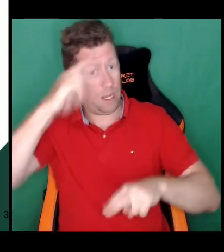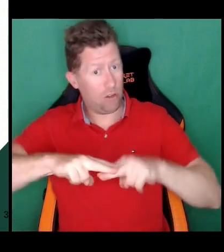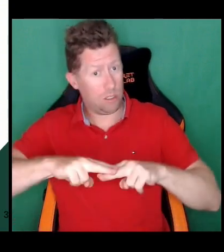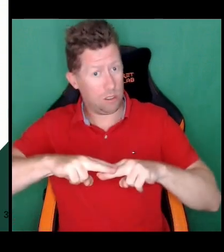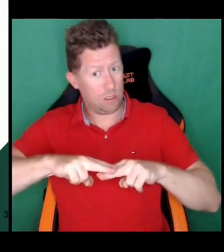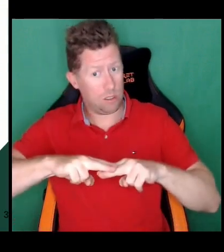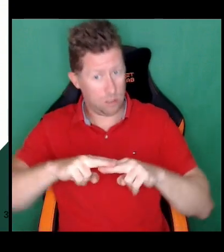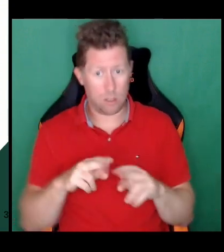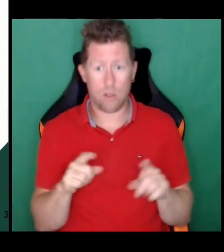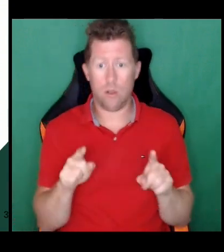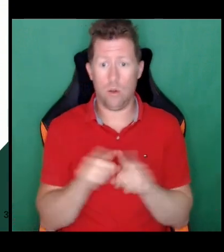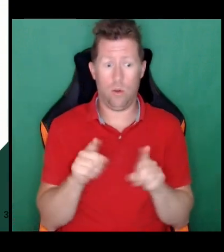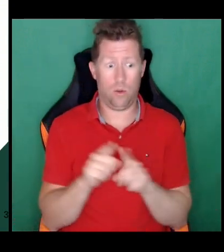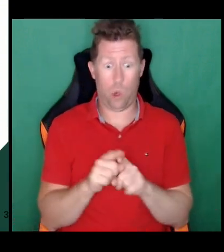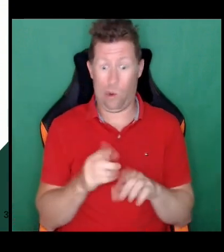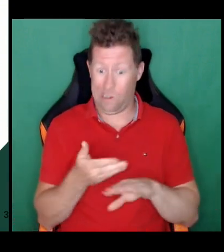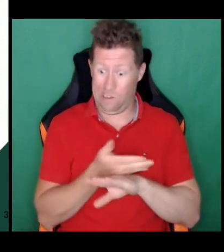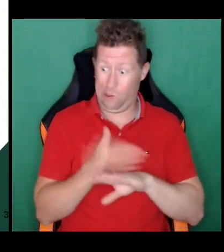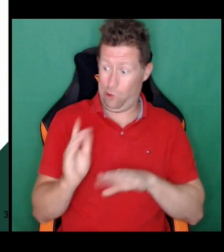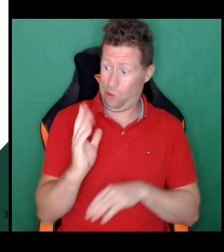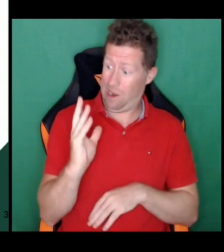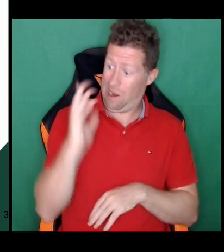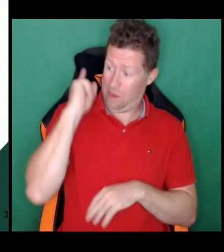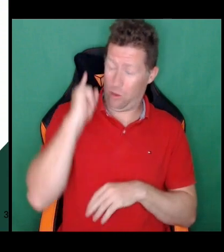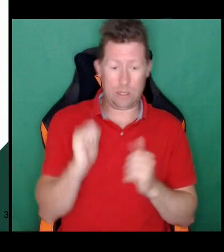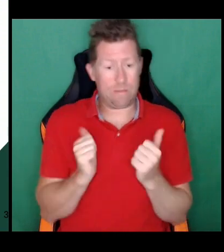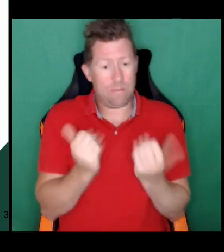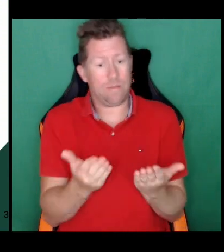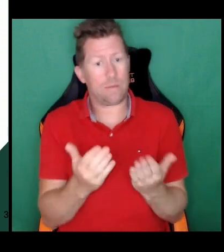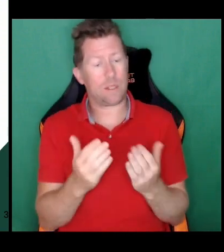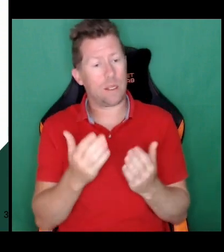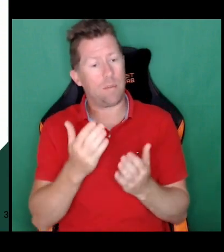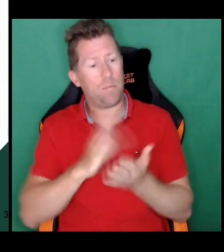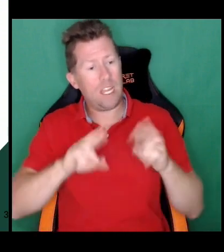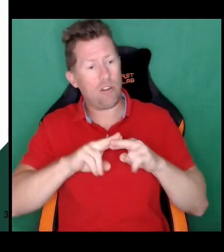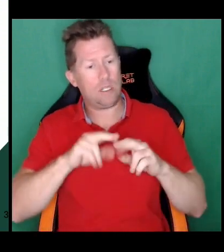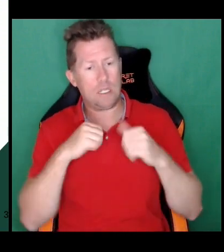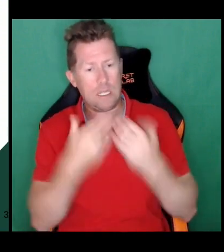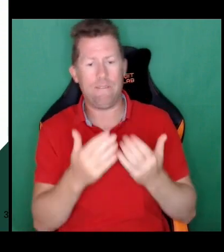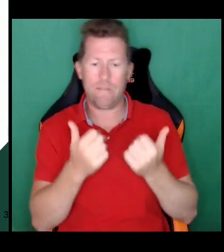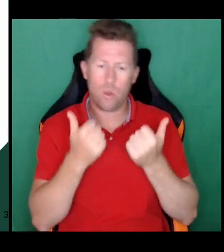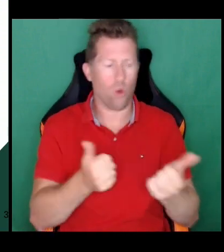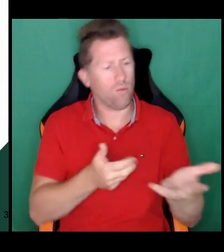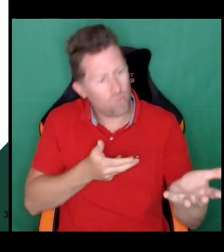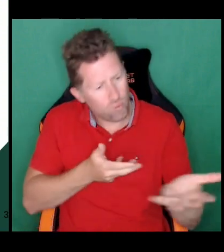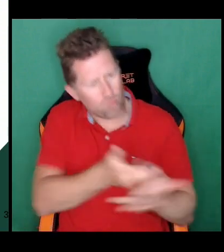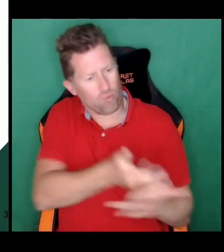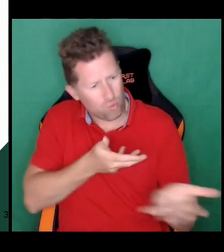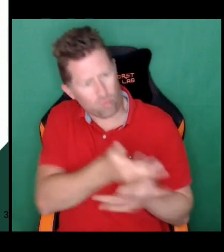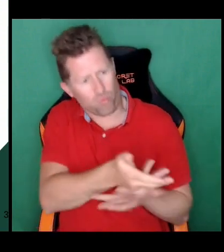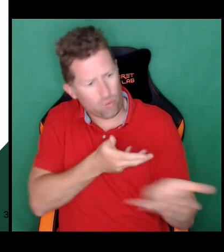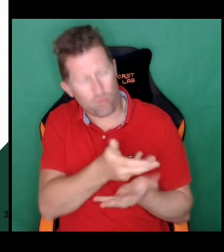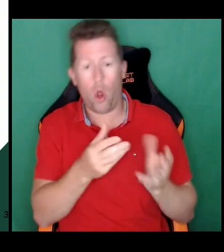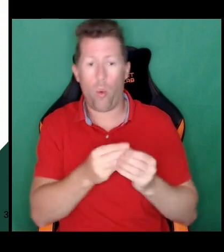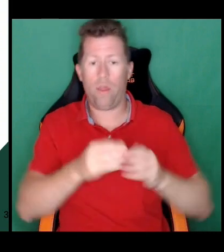week, brand new resources supporting parents to be able to have meaningful conversations with their children and understand the